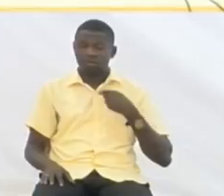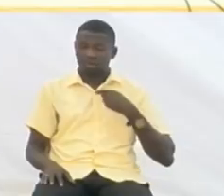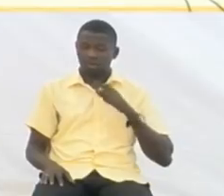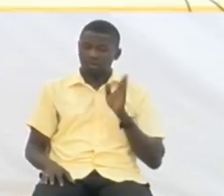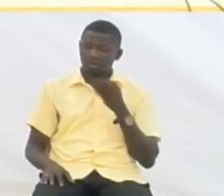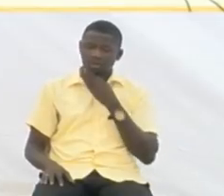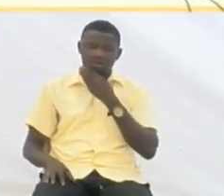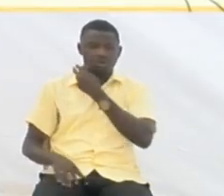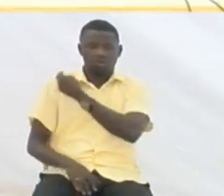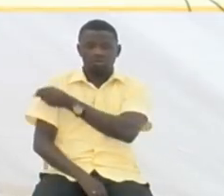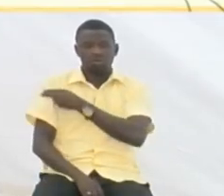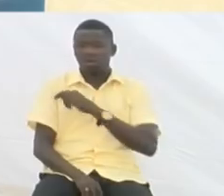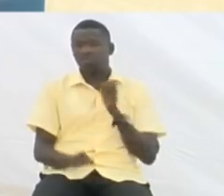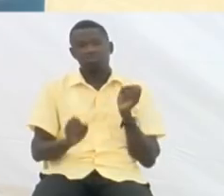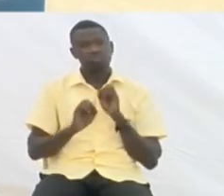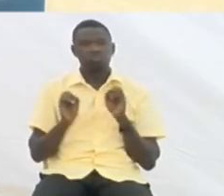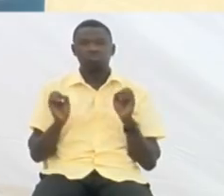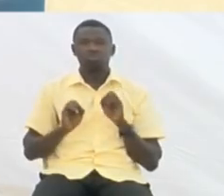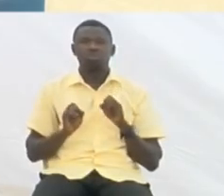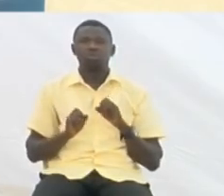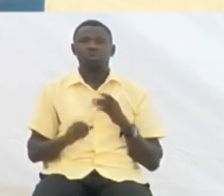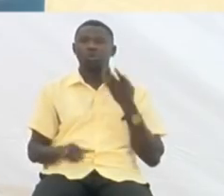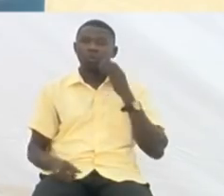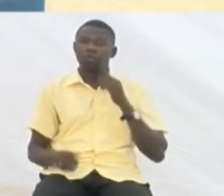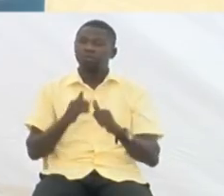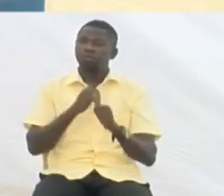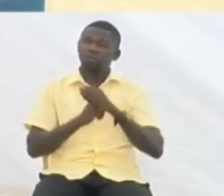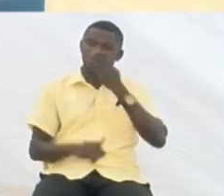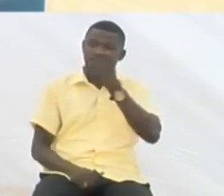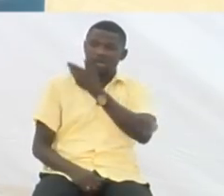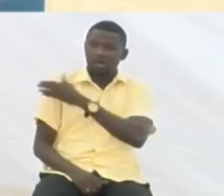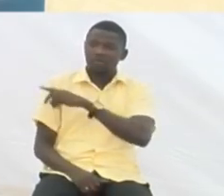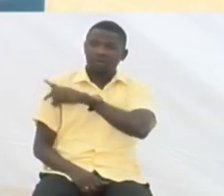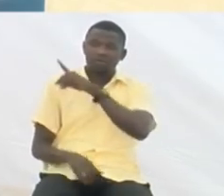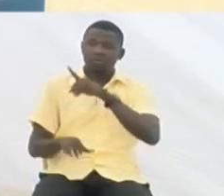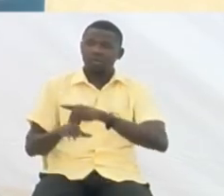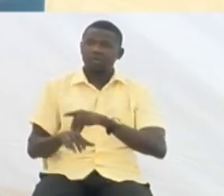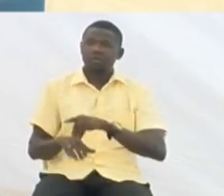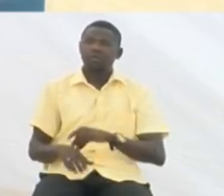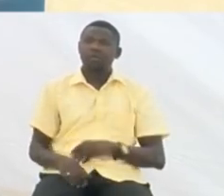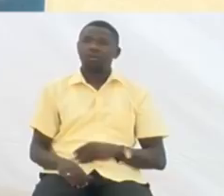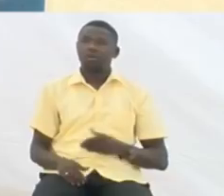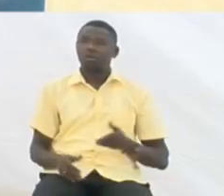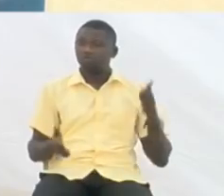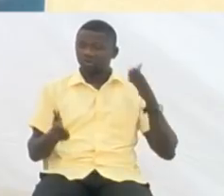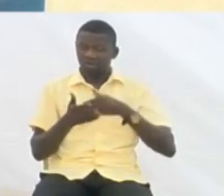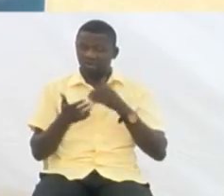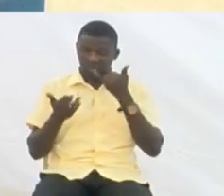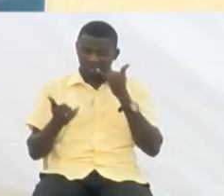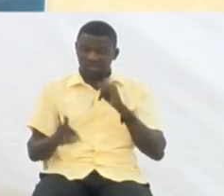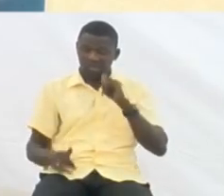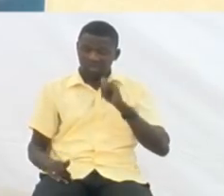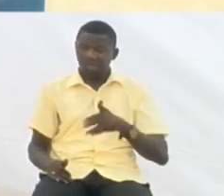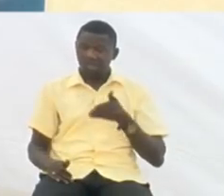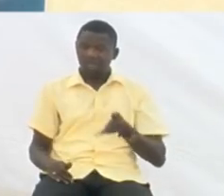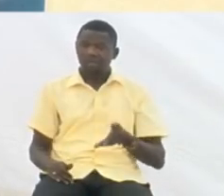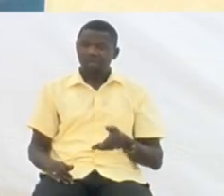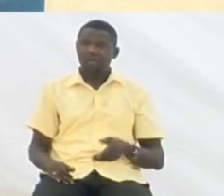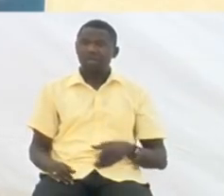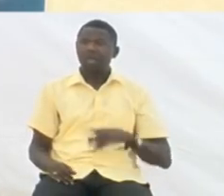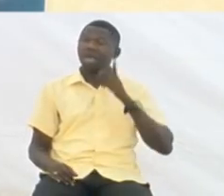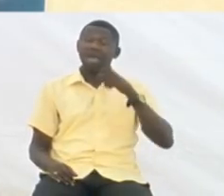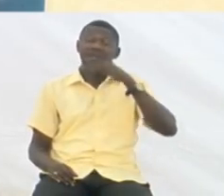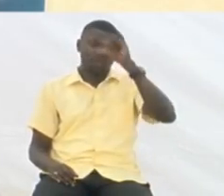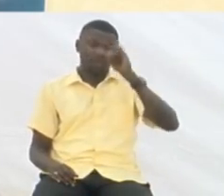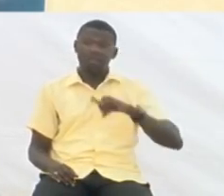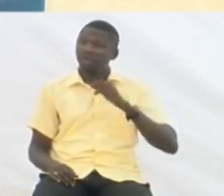But I did not go to hospital. After I left there, except this year, every